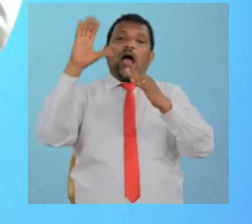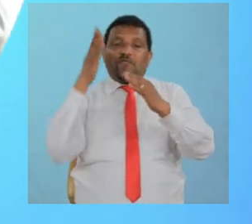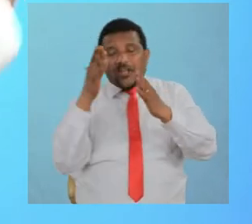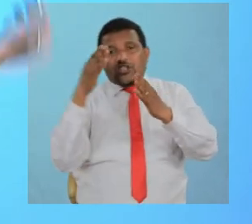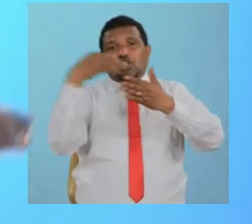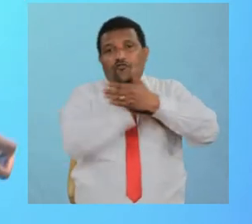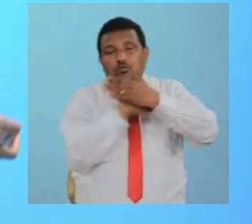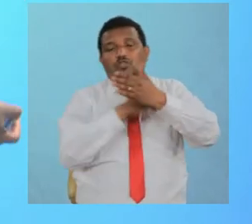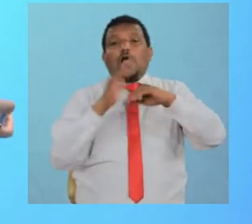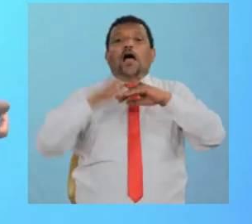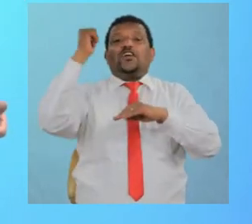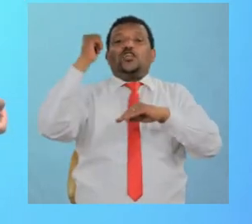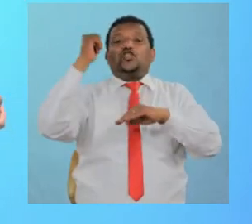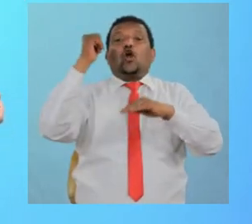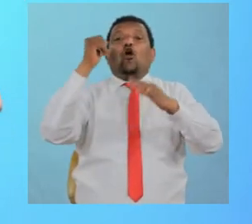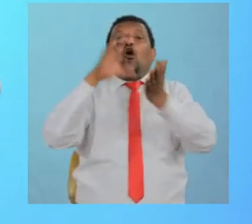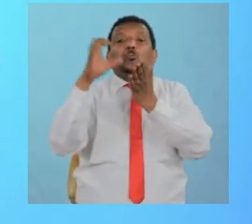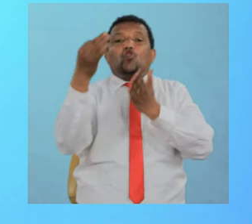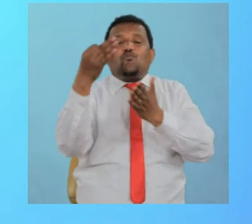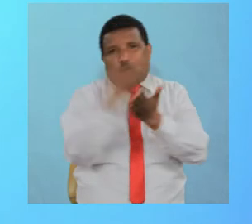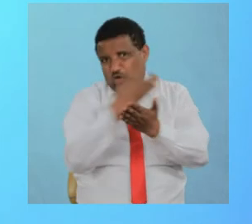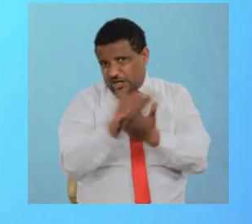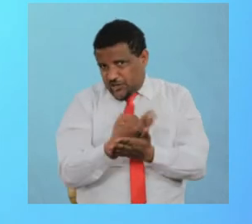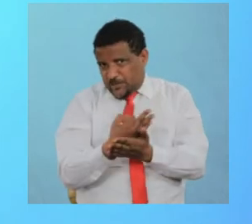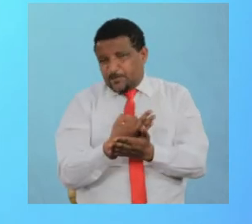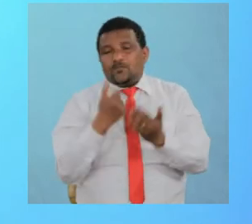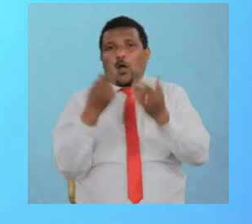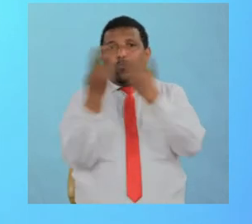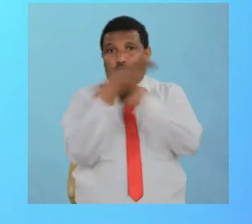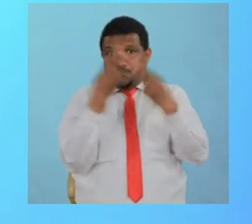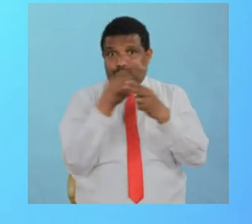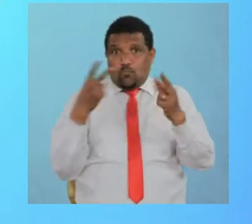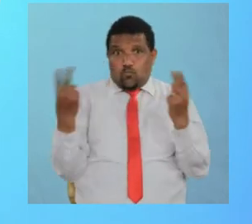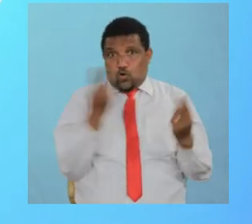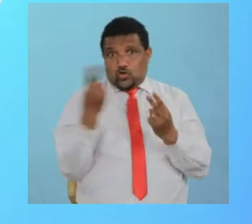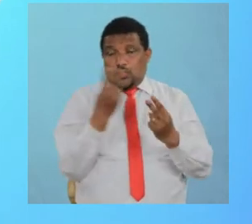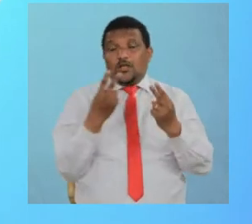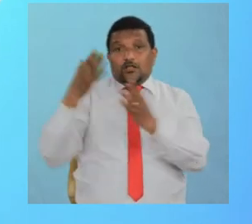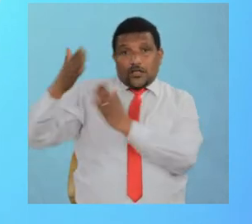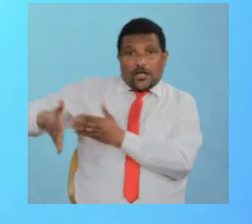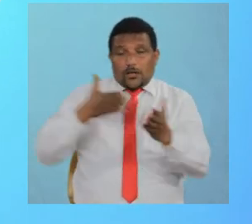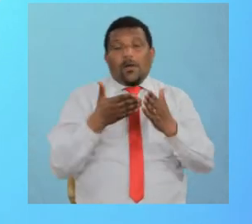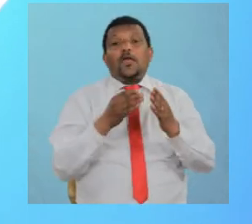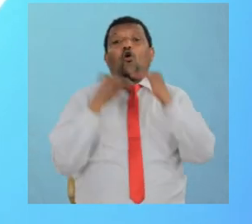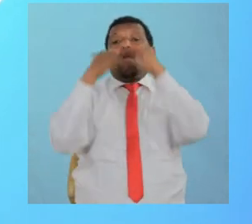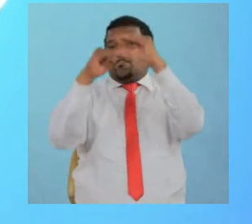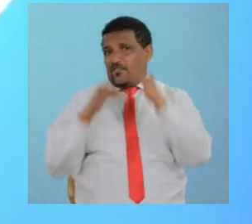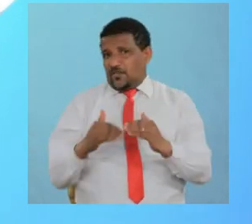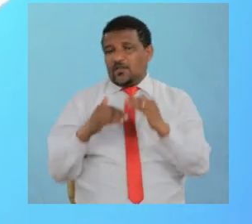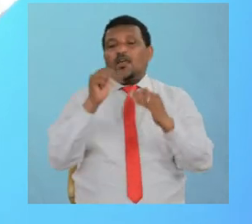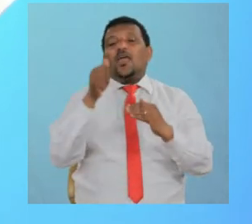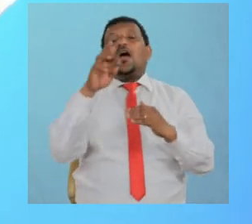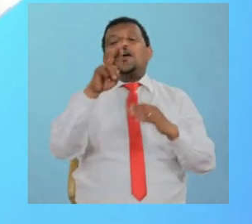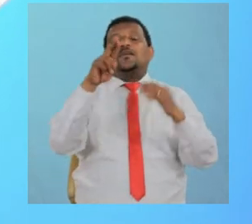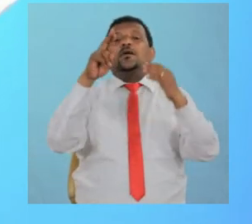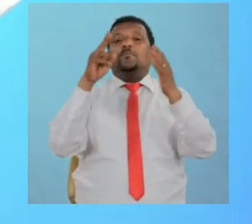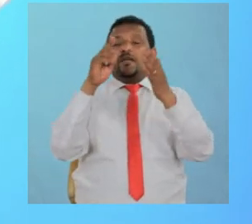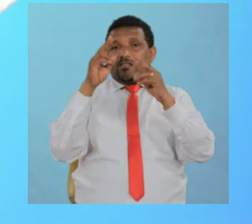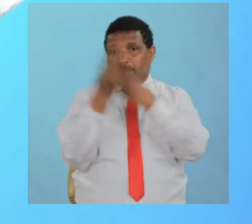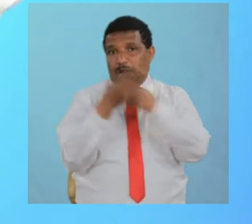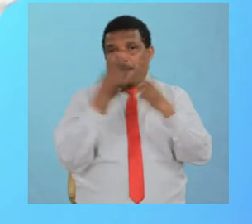is above average cost of production. Now let's multiply both sides by quantity. AR multiplied